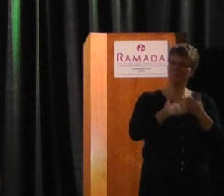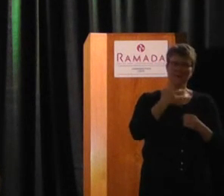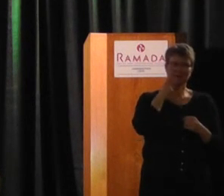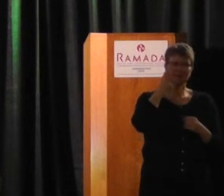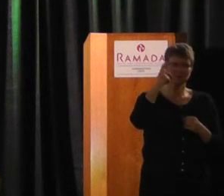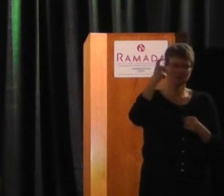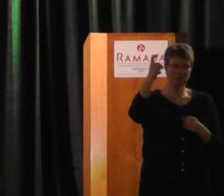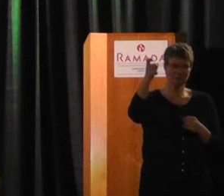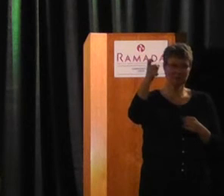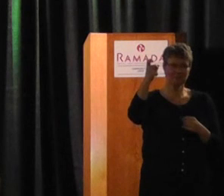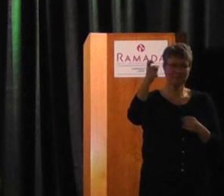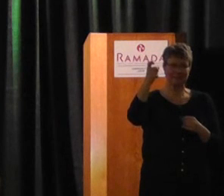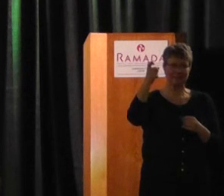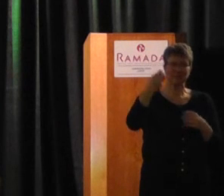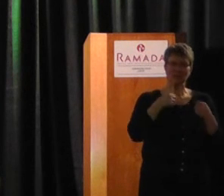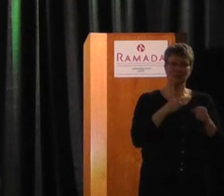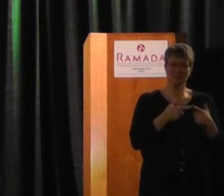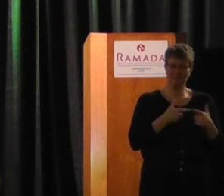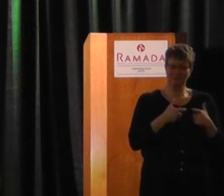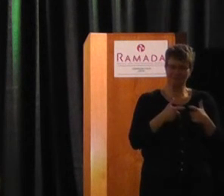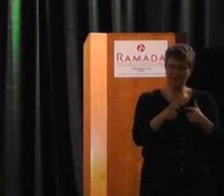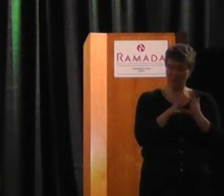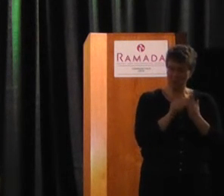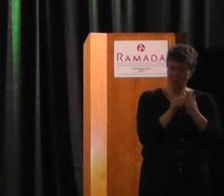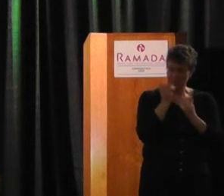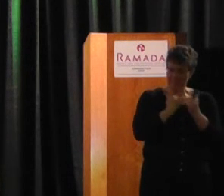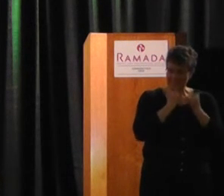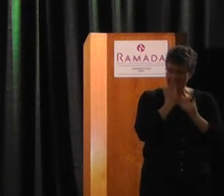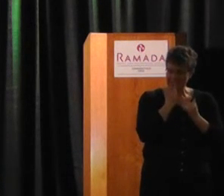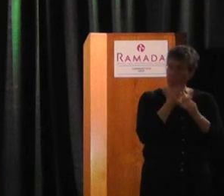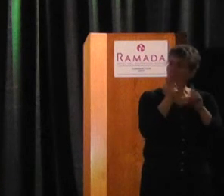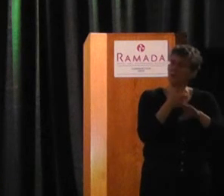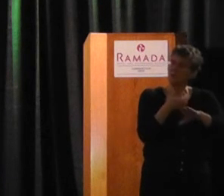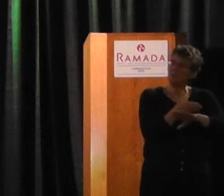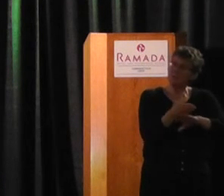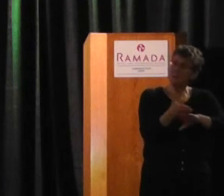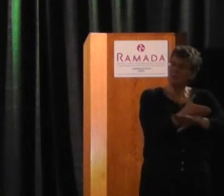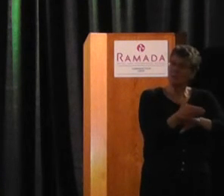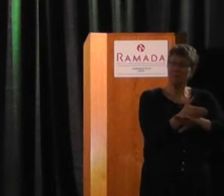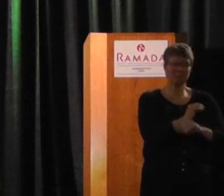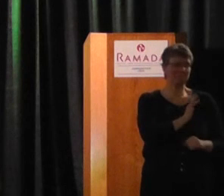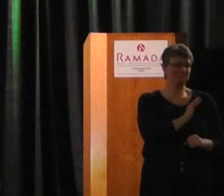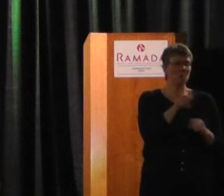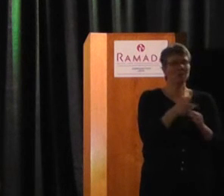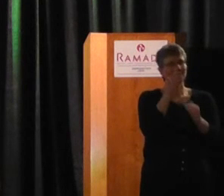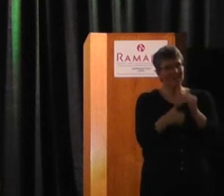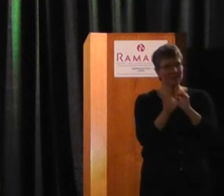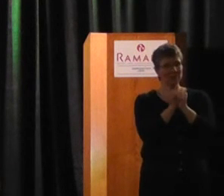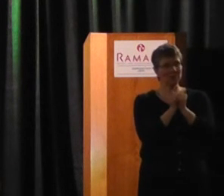learn from your mistake, and get better and better. It's amazing. But the amazing thing is when you finish, you know? Because it's like,